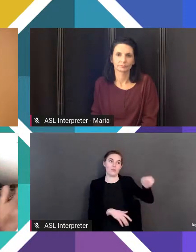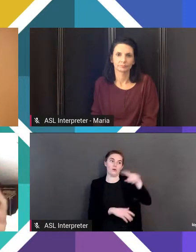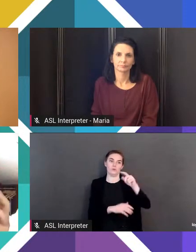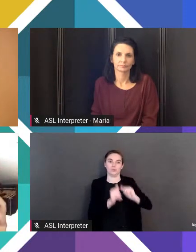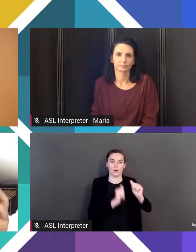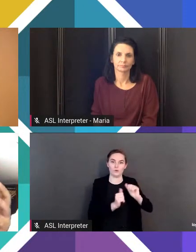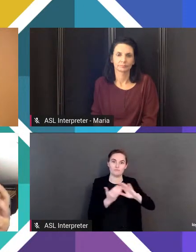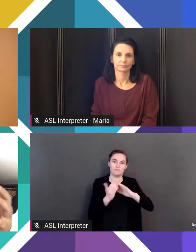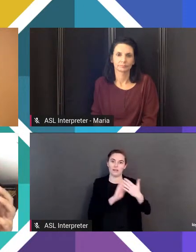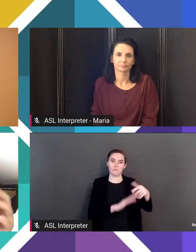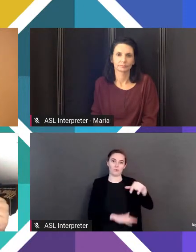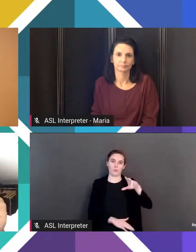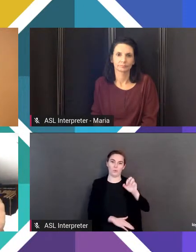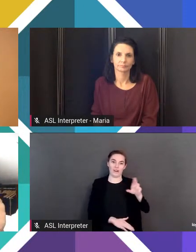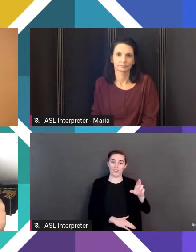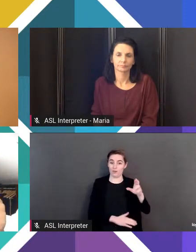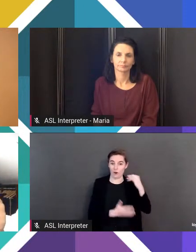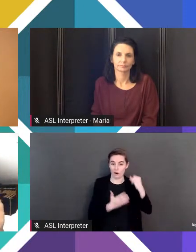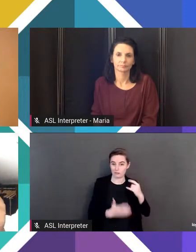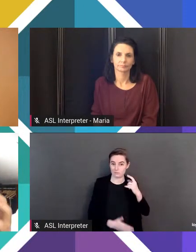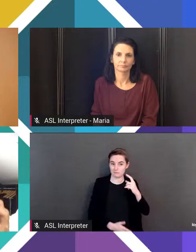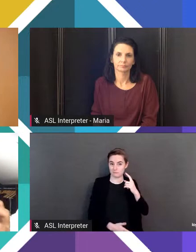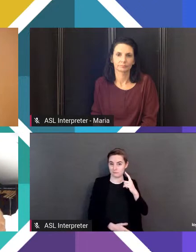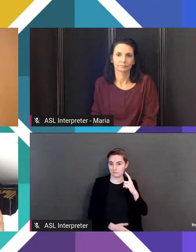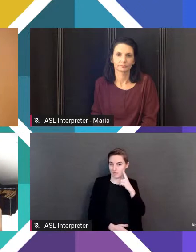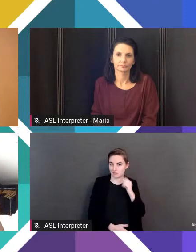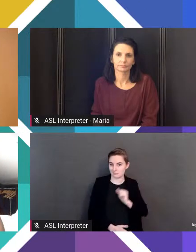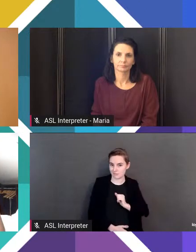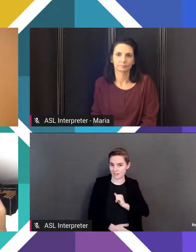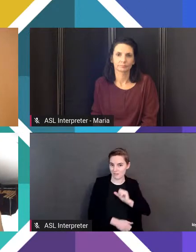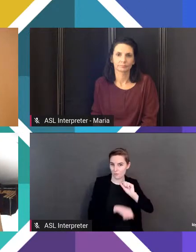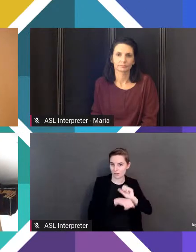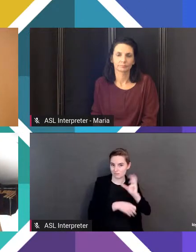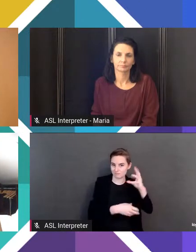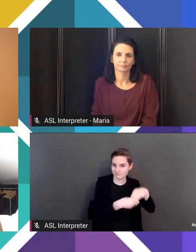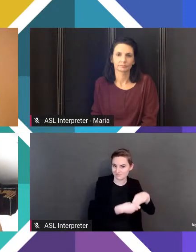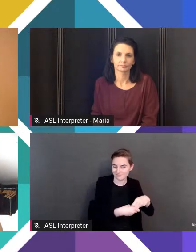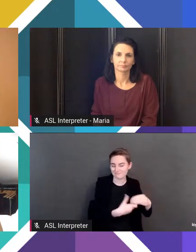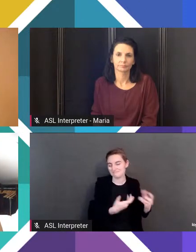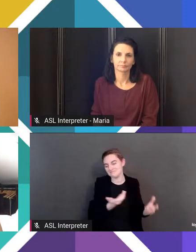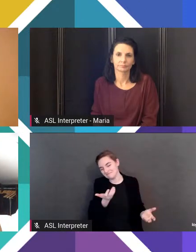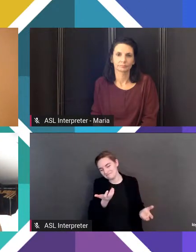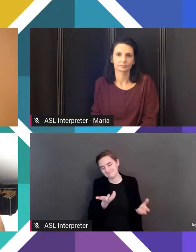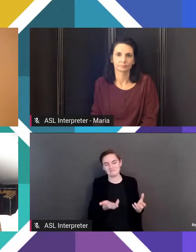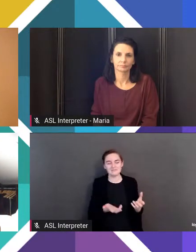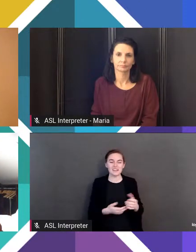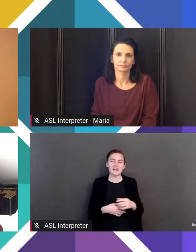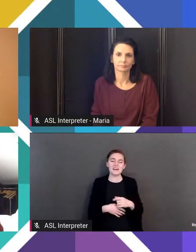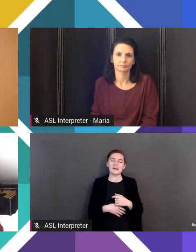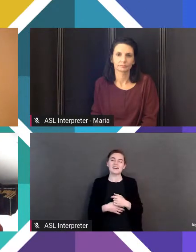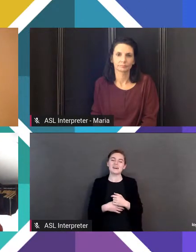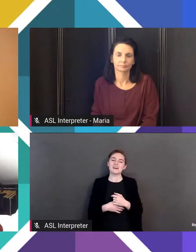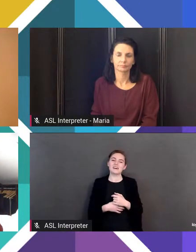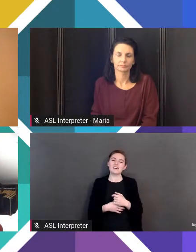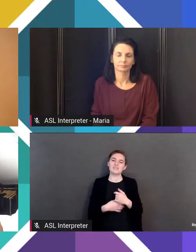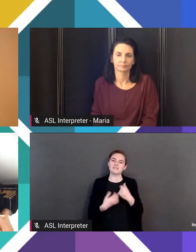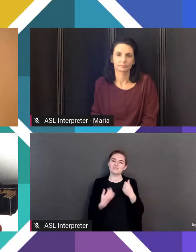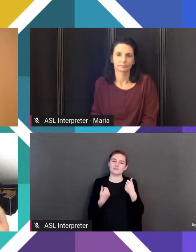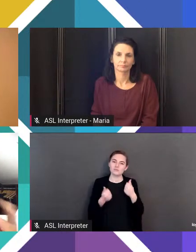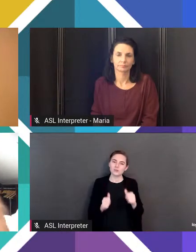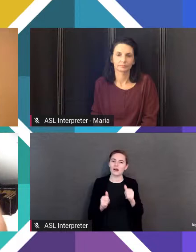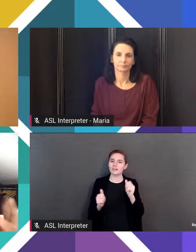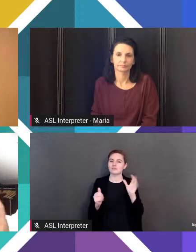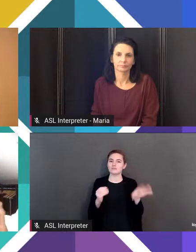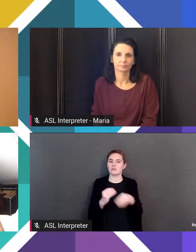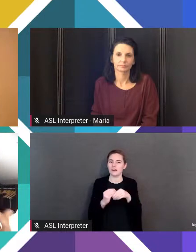everybody and like bringing all these different ideas together and trying to add a new perspective into something,